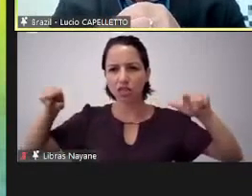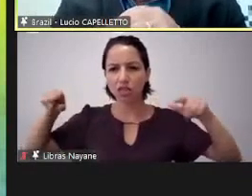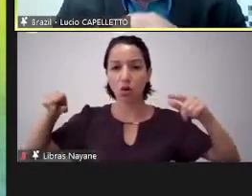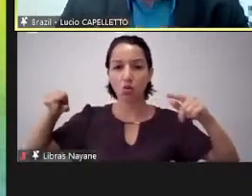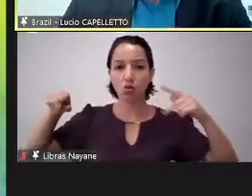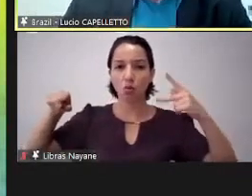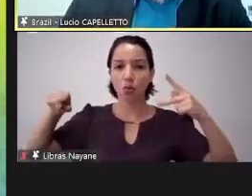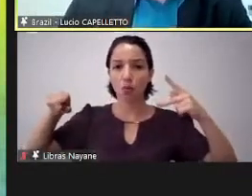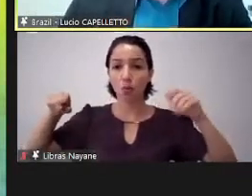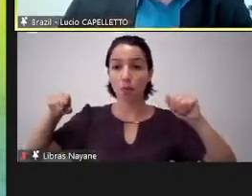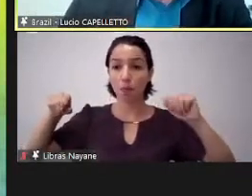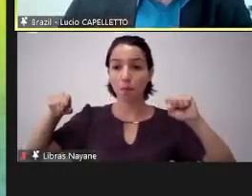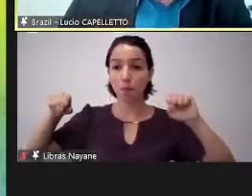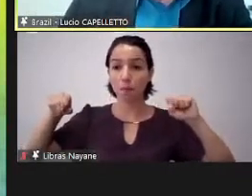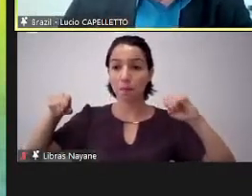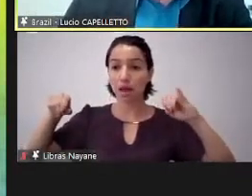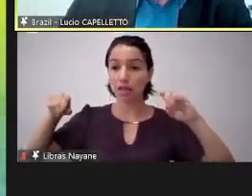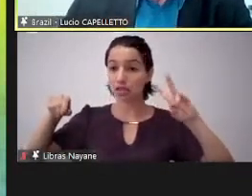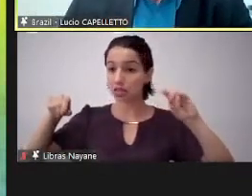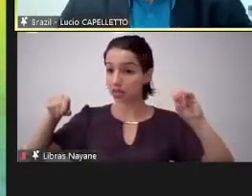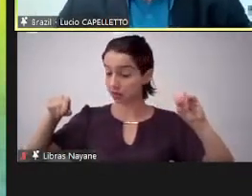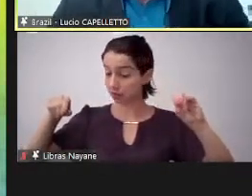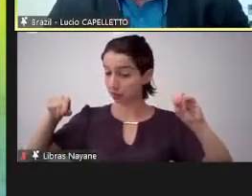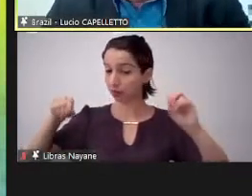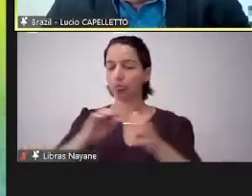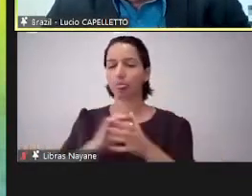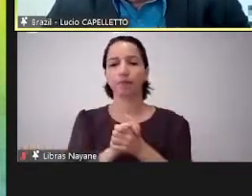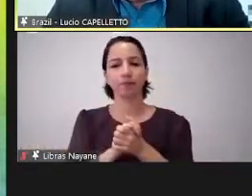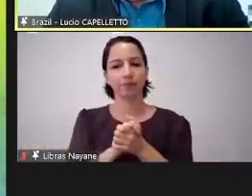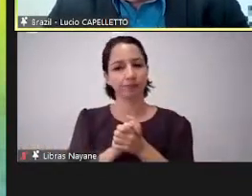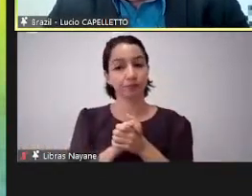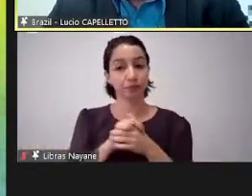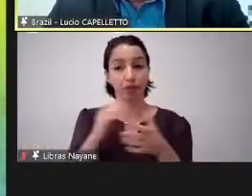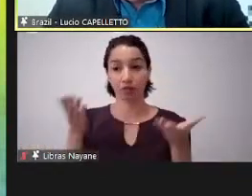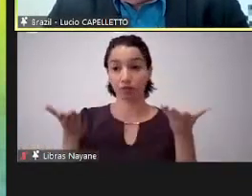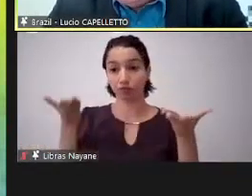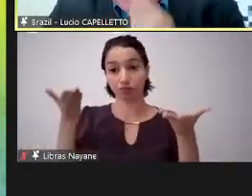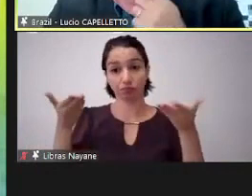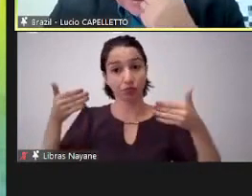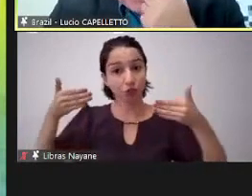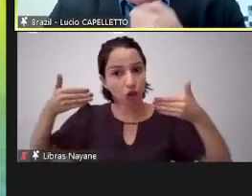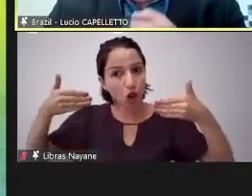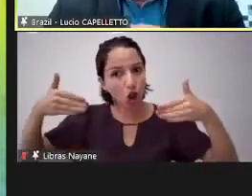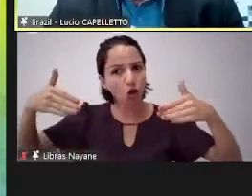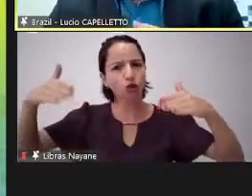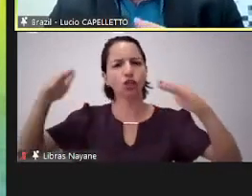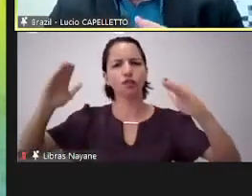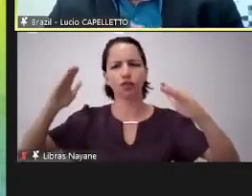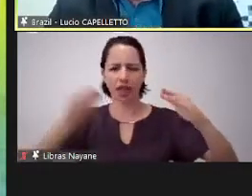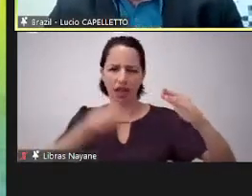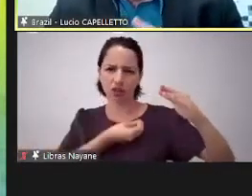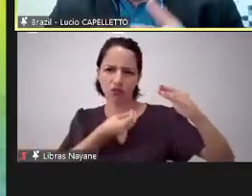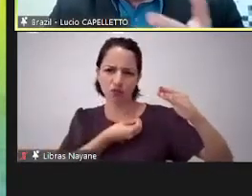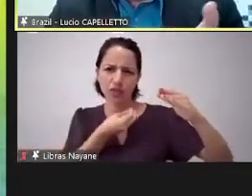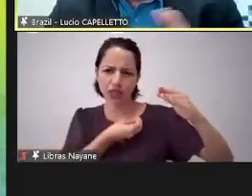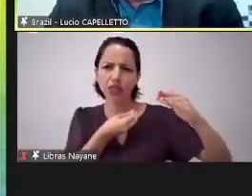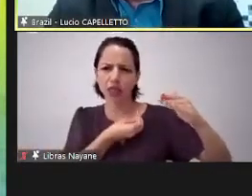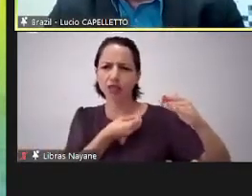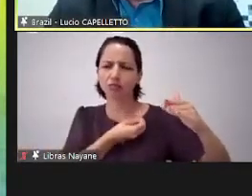of variation of the liability. In terms of longevity, in the rates,